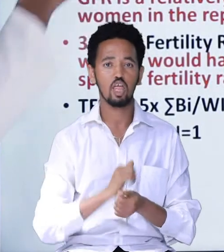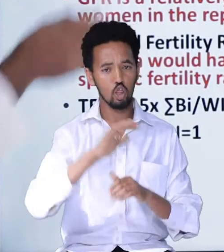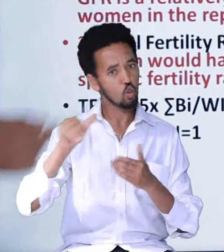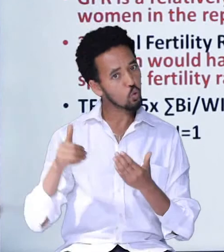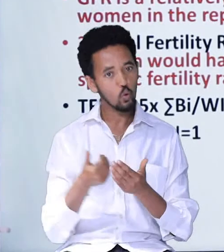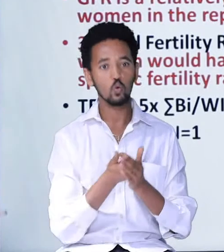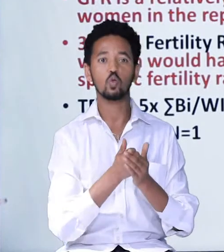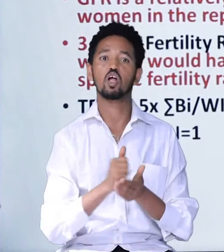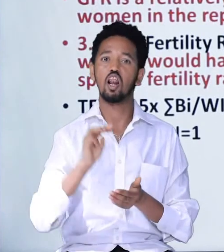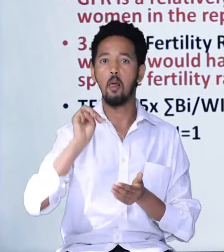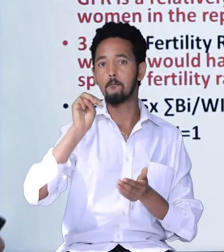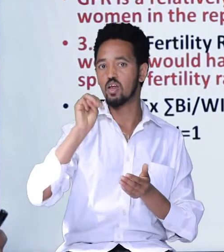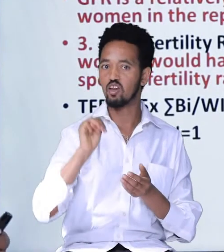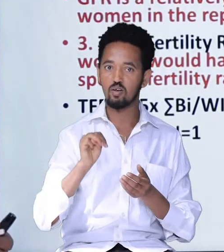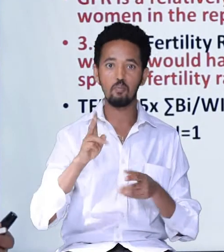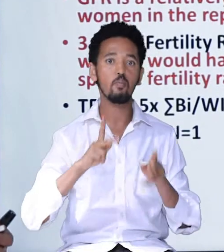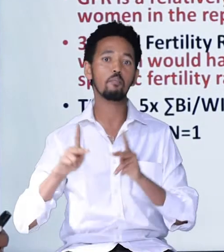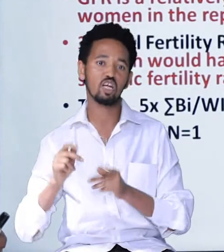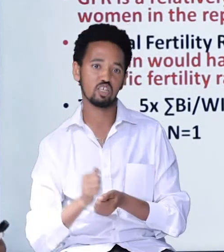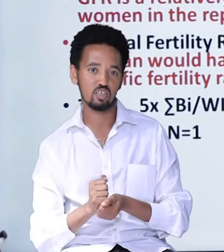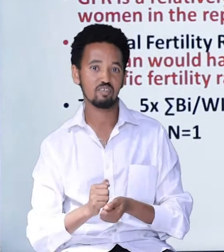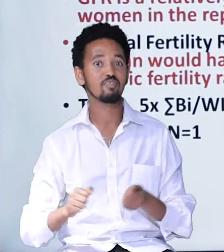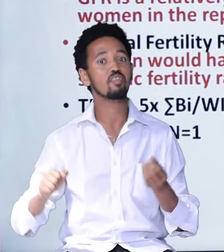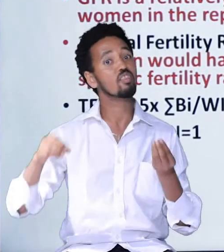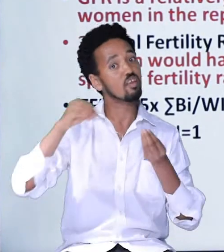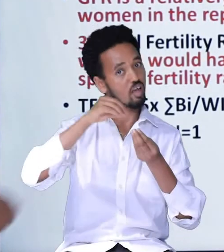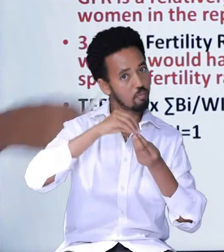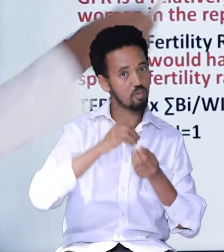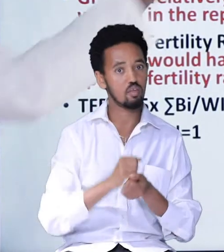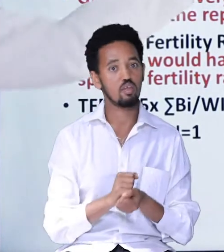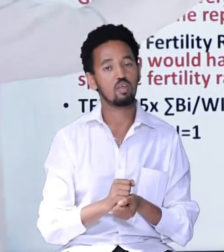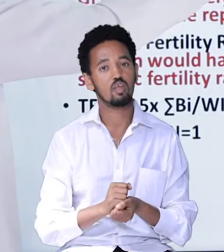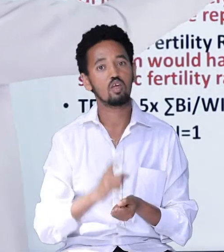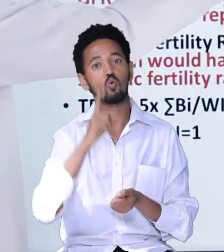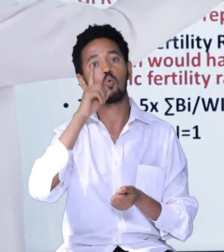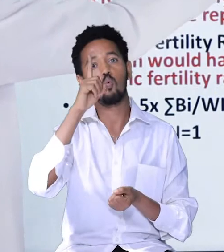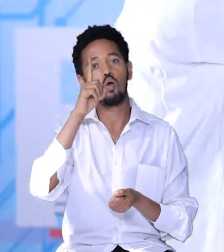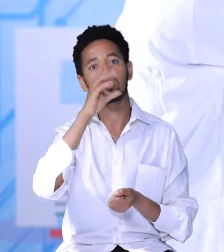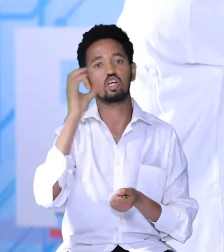total mid-year population times 1000